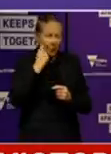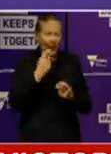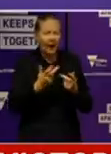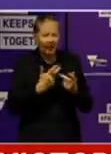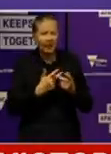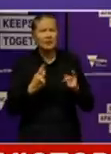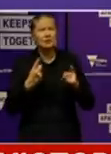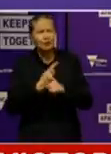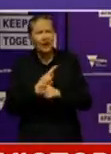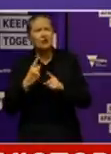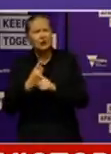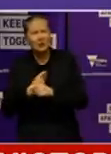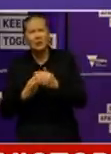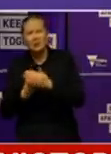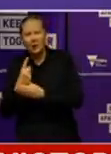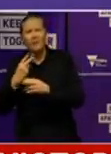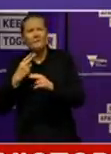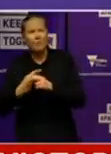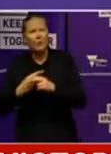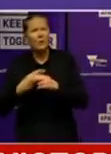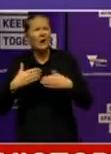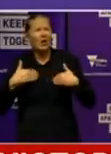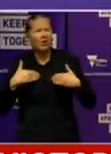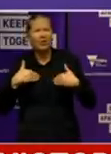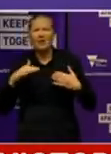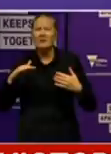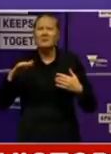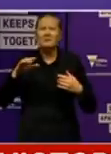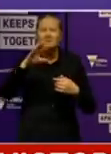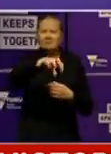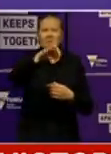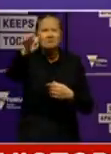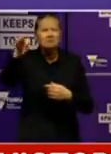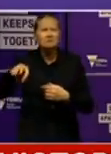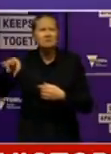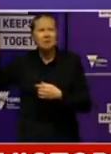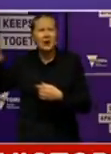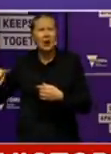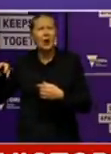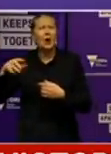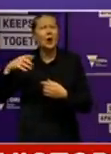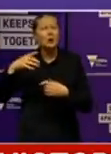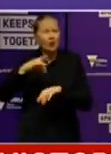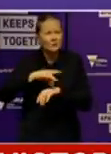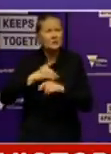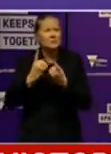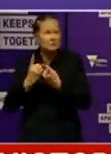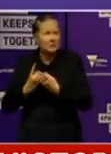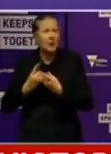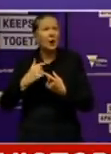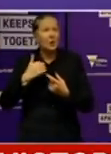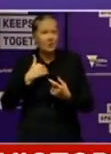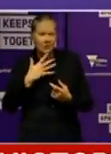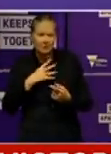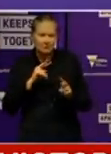to our health facilities. We are looking at how we can minimise the risk in